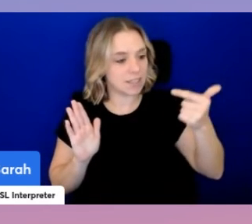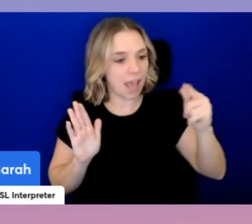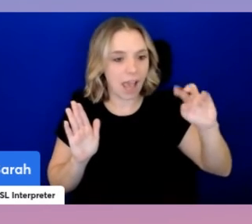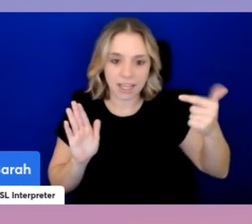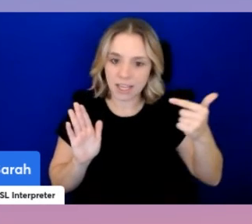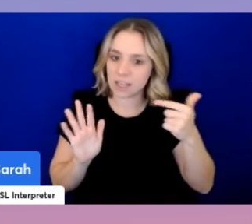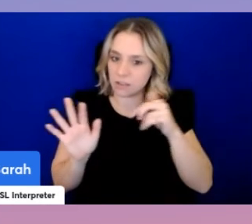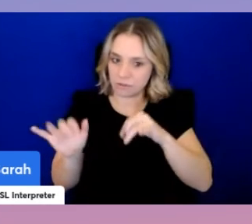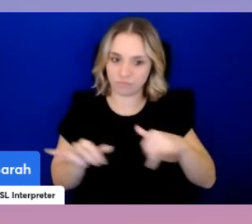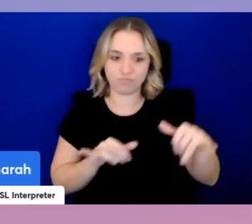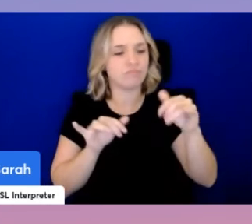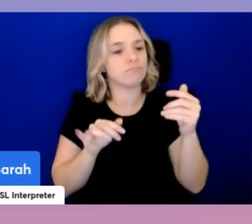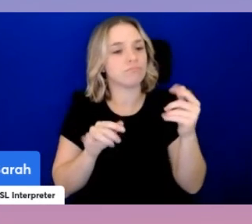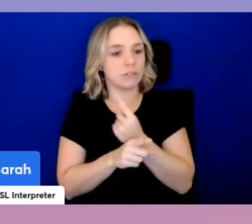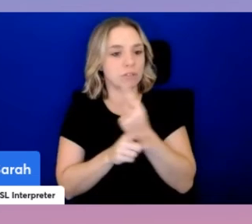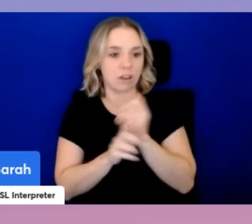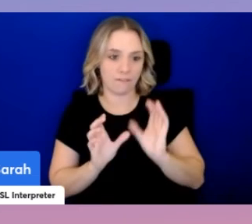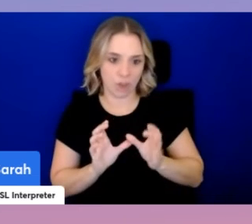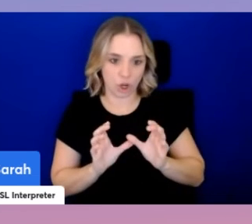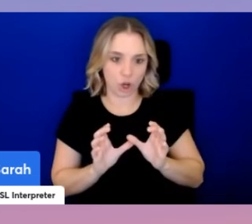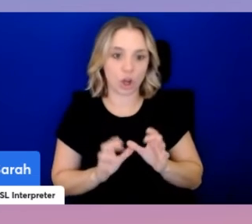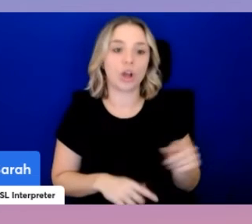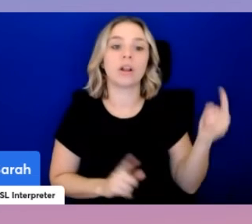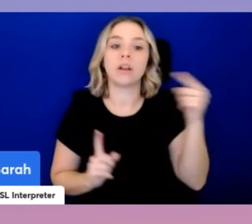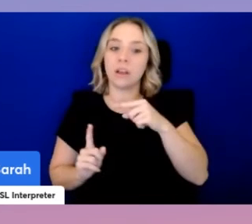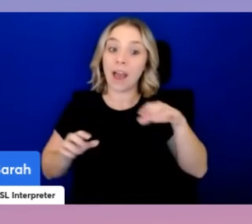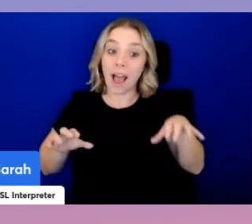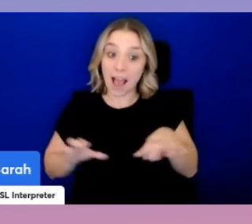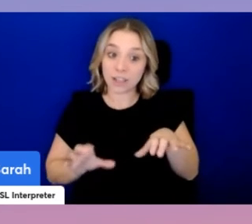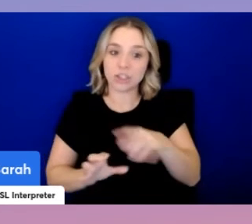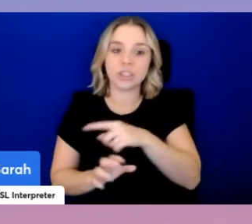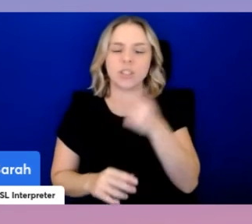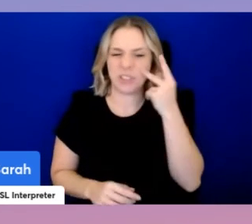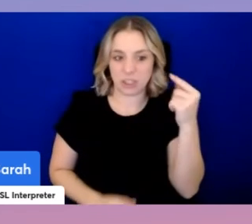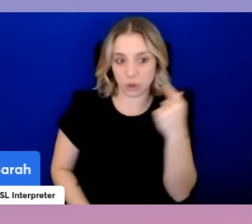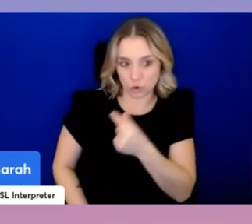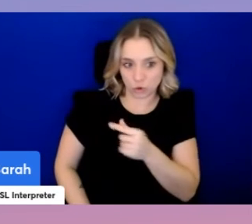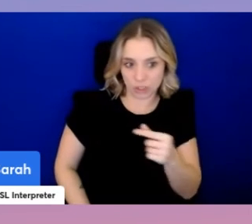If you go to GitHub Actions, the flow is there, green, and probably you also get a